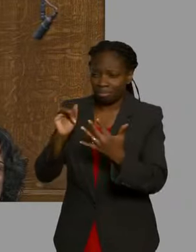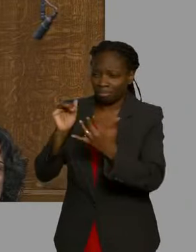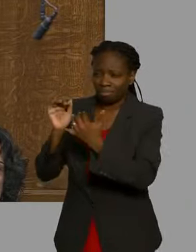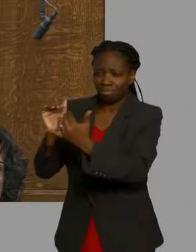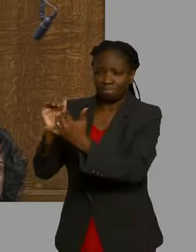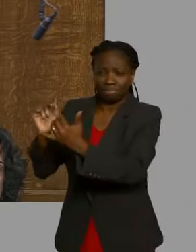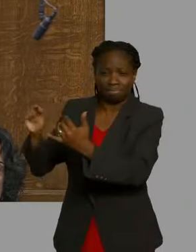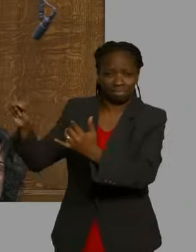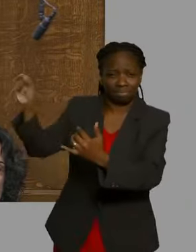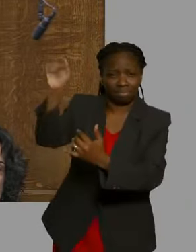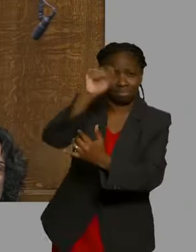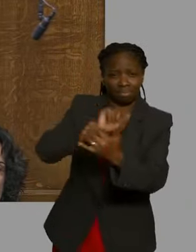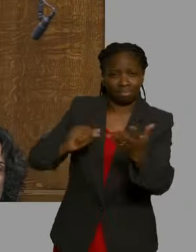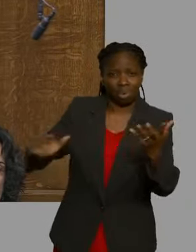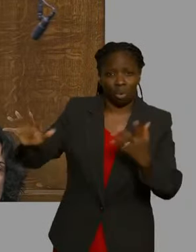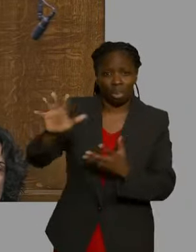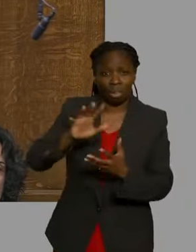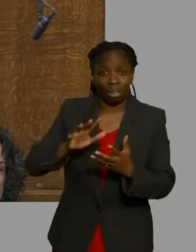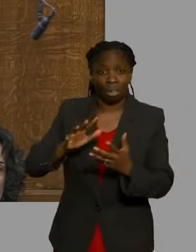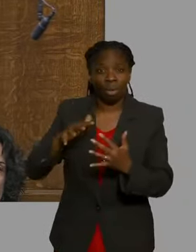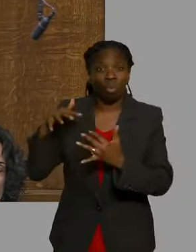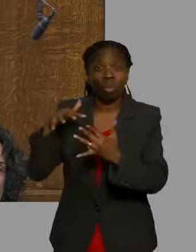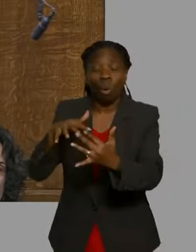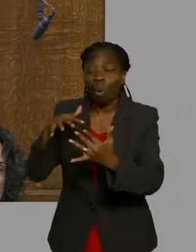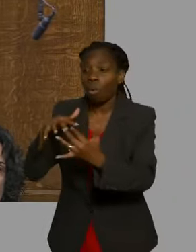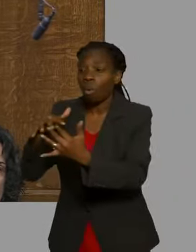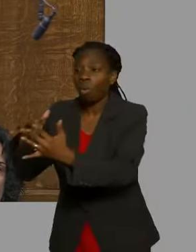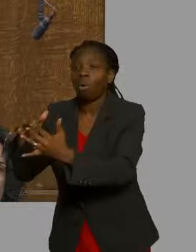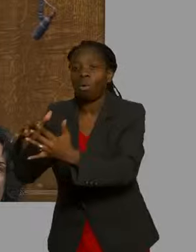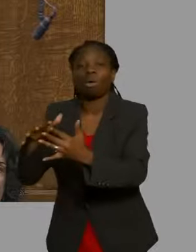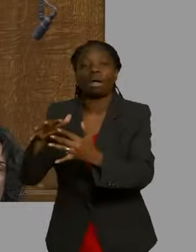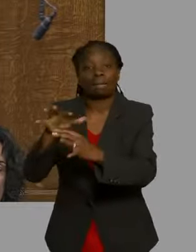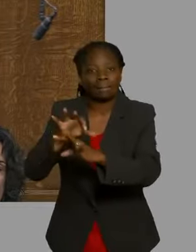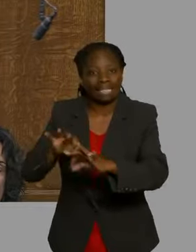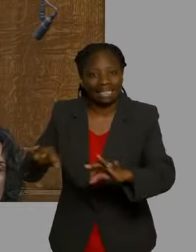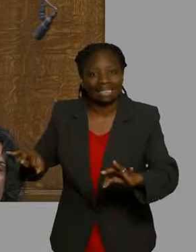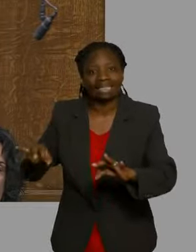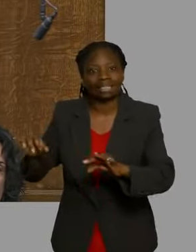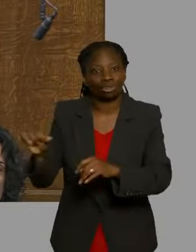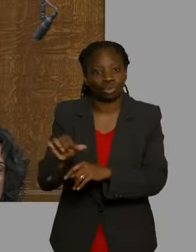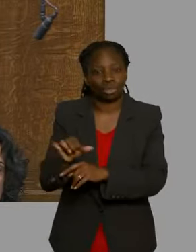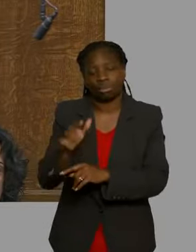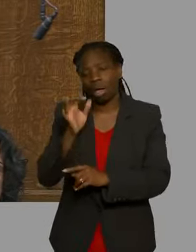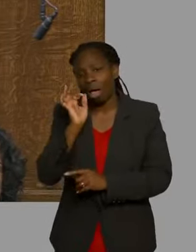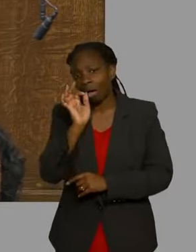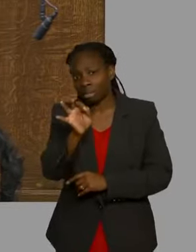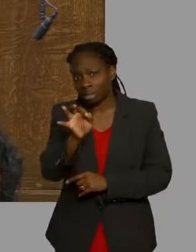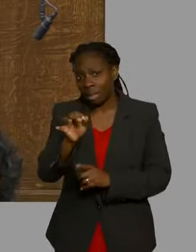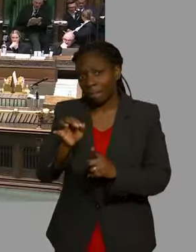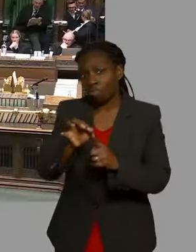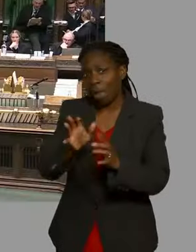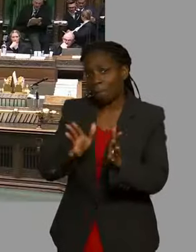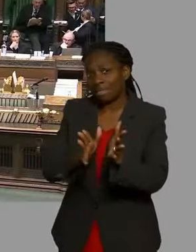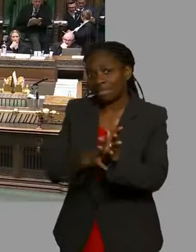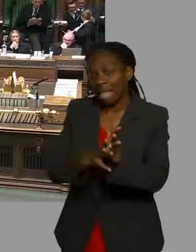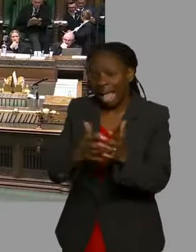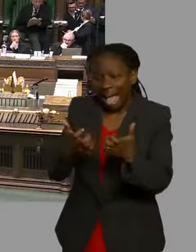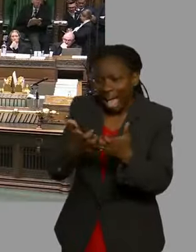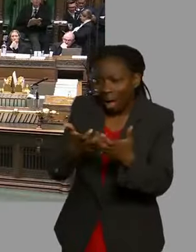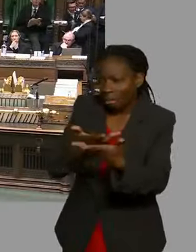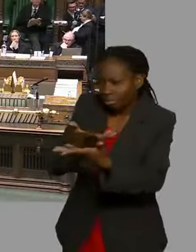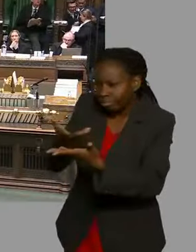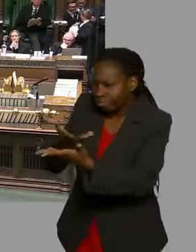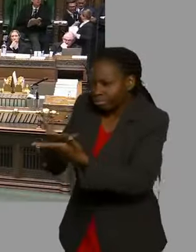peace, what is the Prime Minister's resolution to work with others for a more peaceful world in 2025?